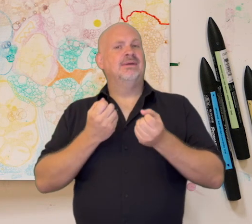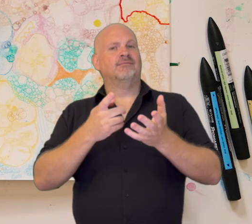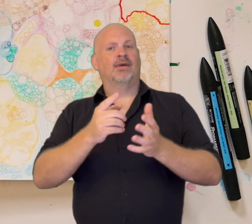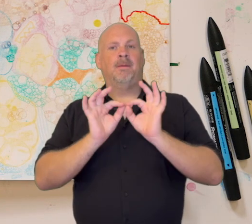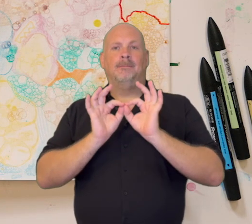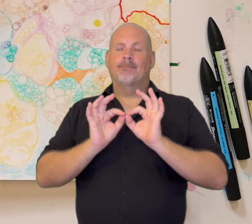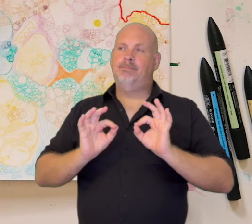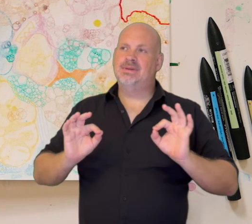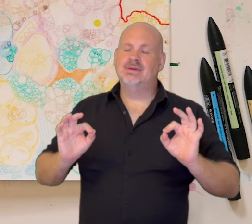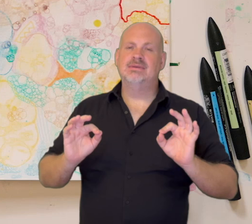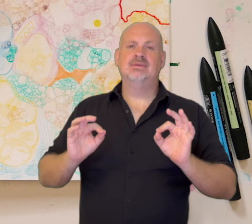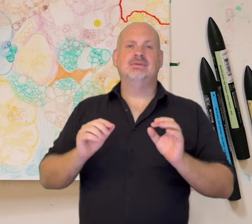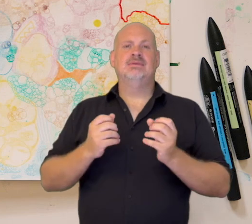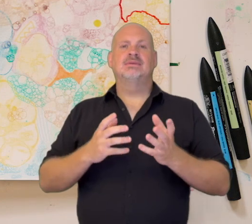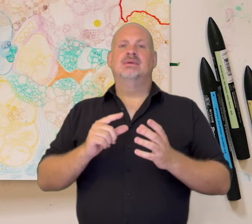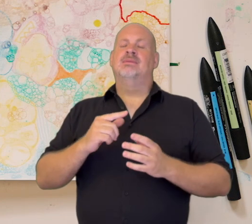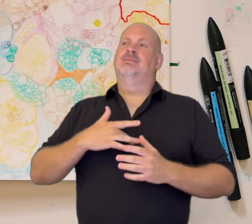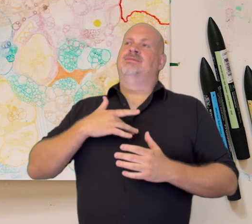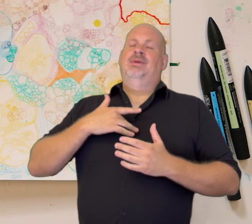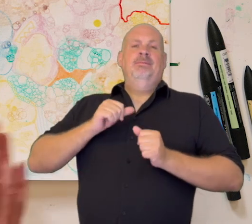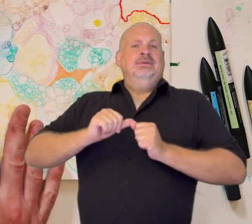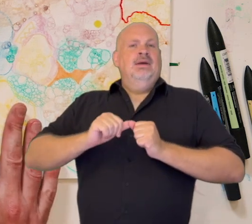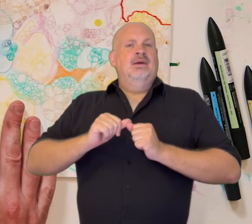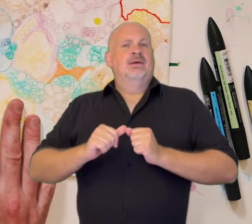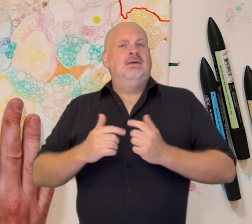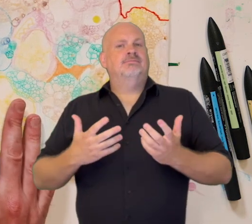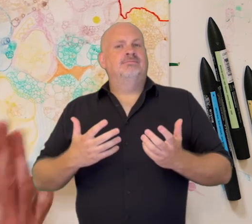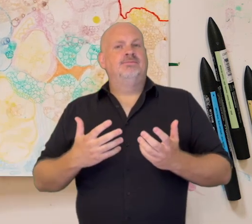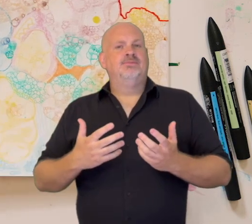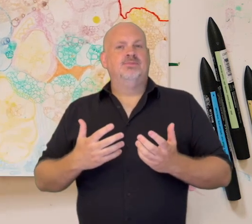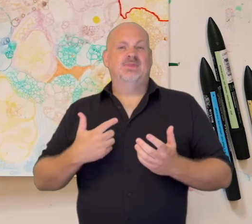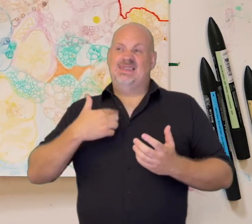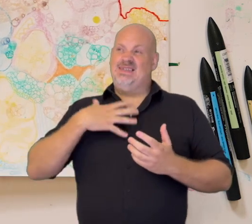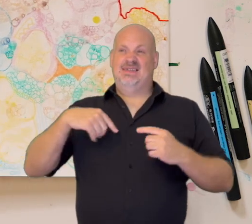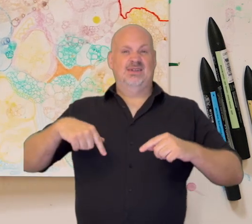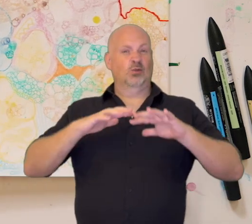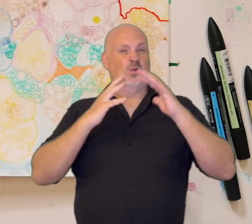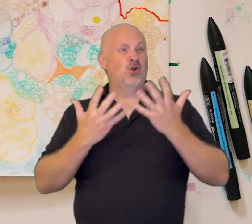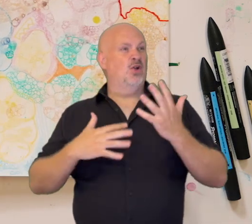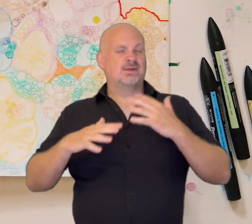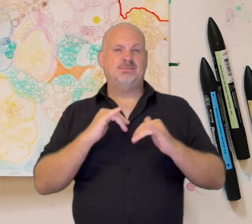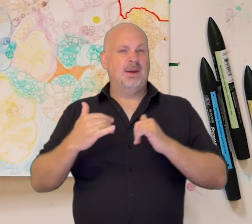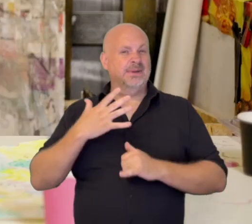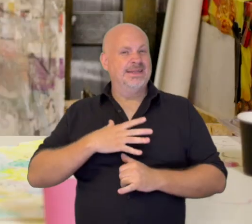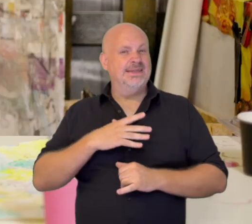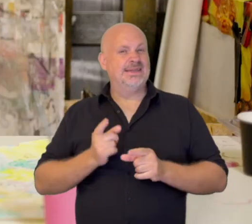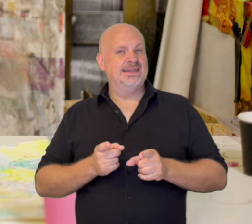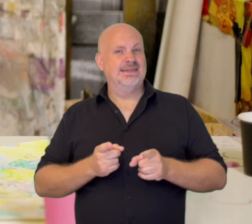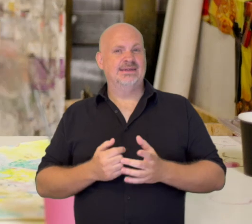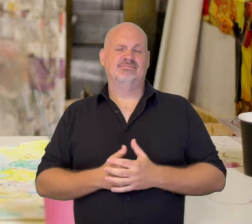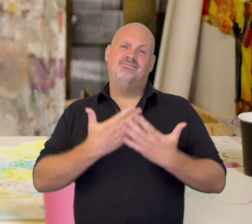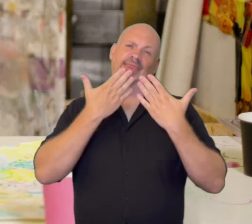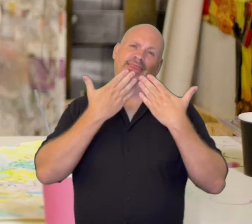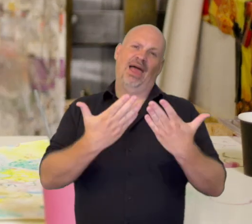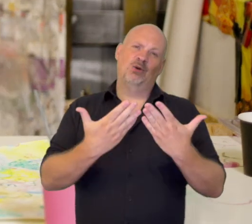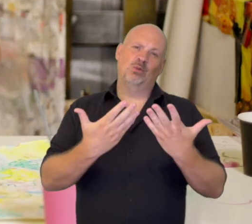peace and a little bit of respite, because that's what I think we all need from this world sometimes. Thanks for joining